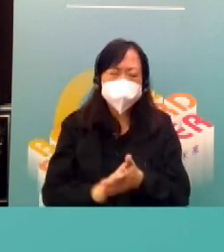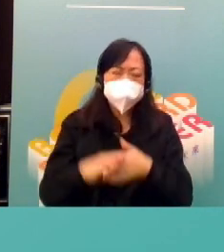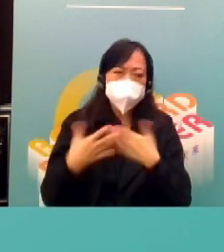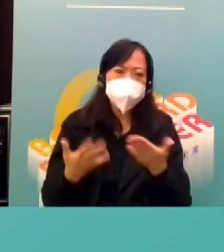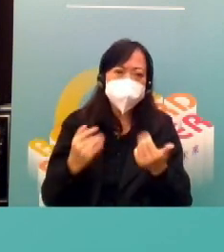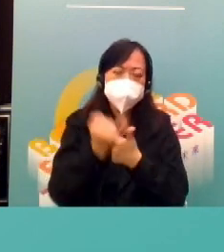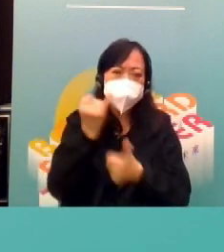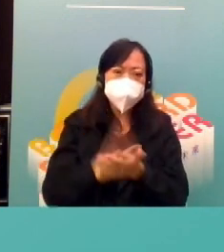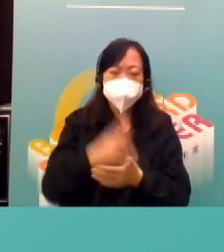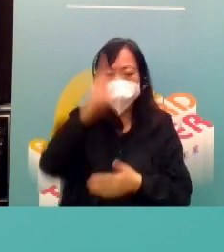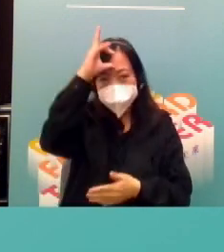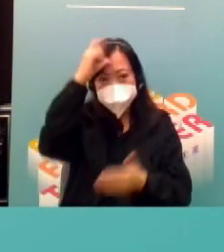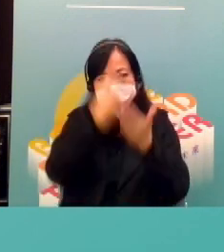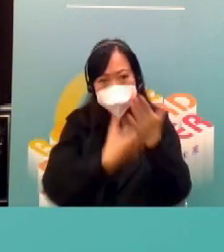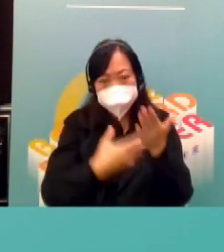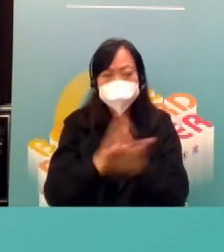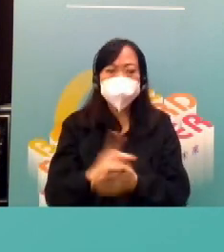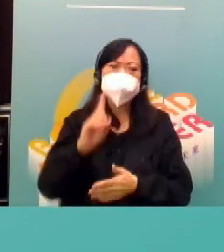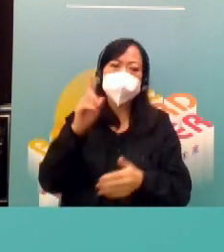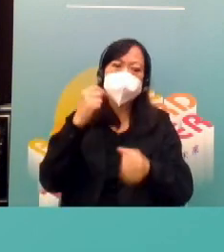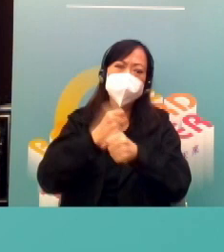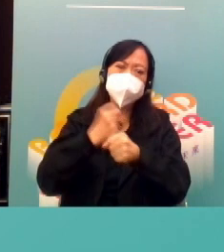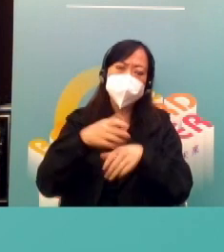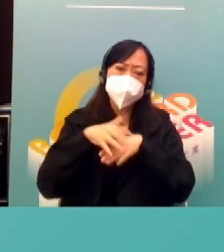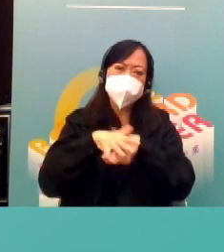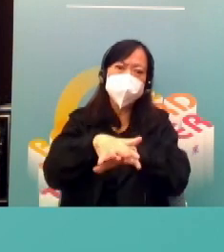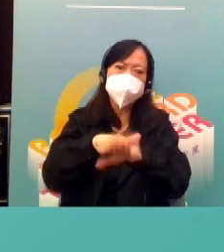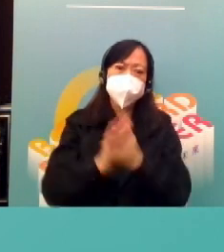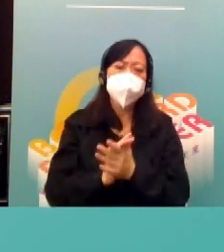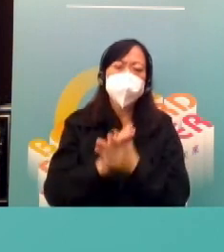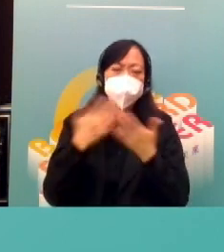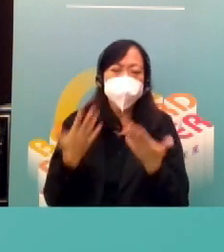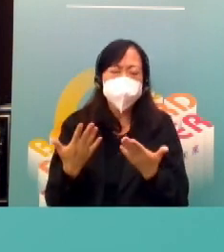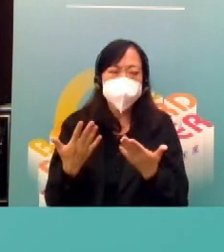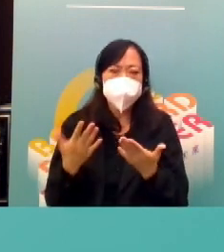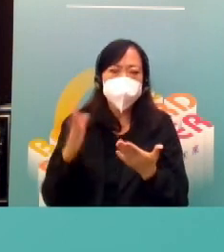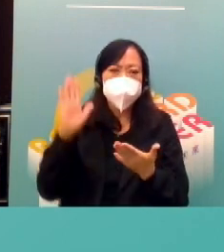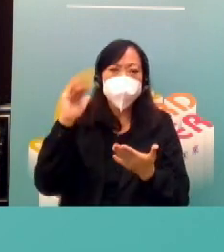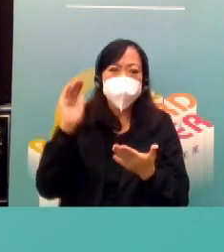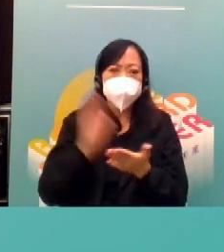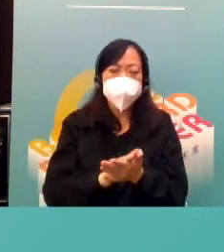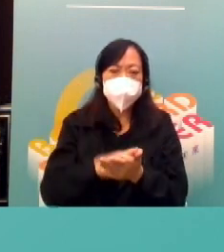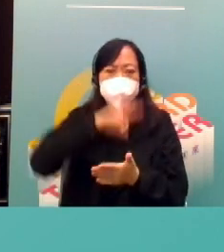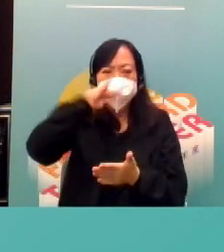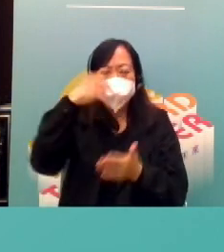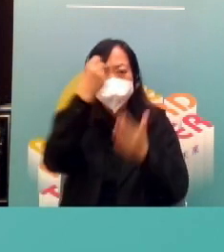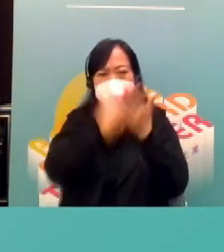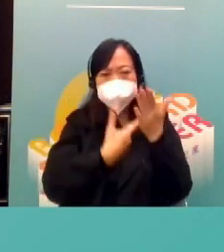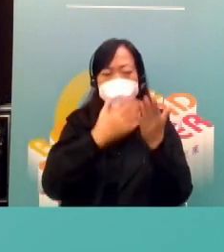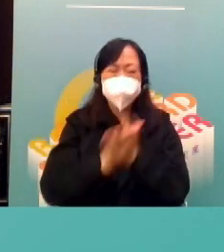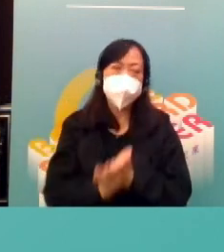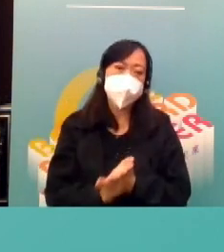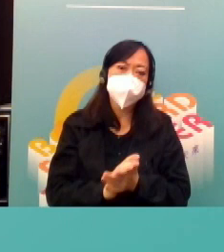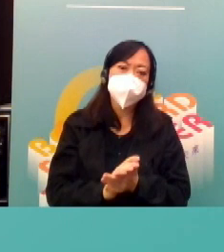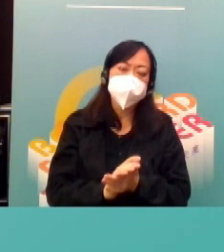how we put inclusion at the heart of digital strategies. And I've just come out of supporting the government of Indonesia